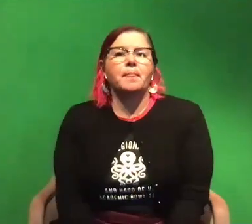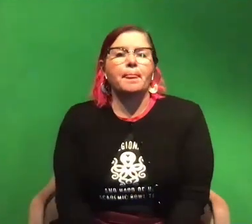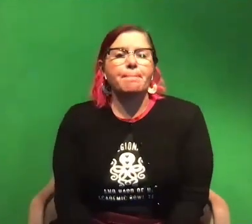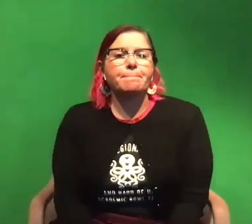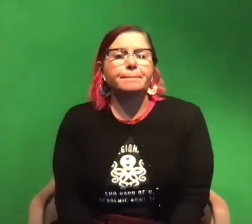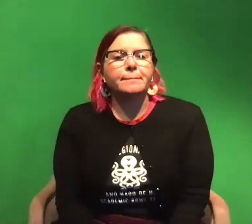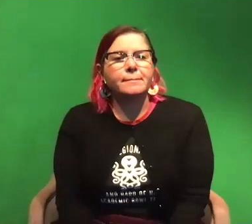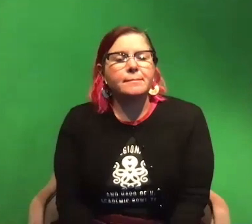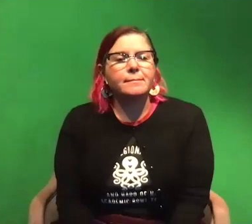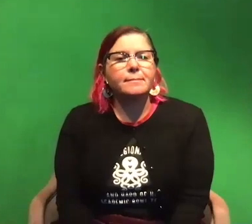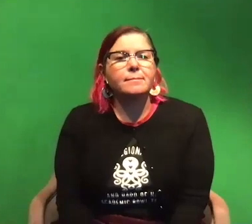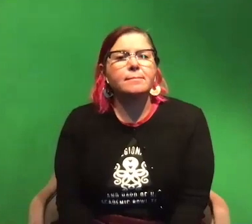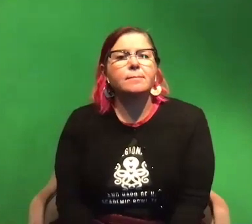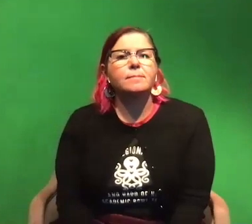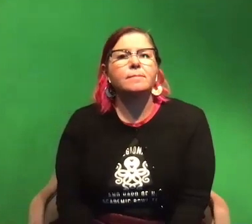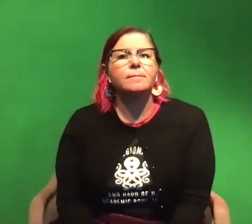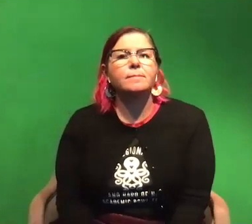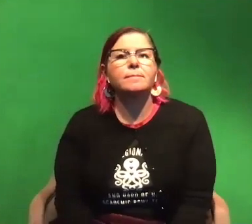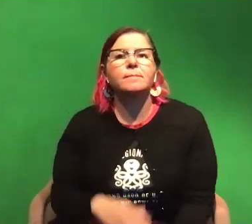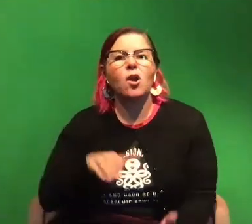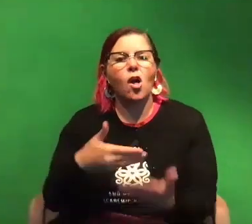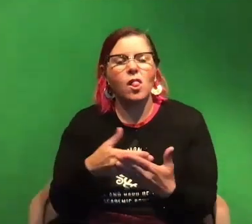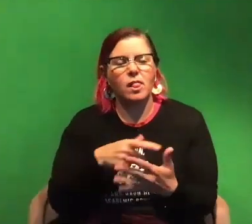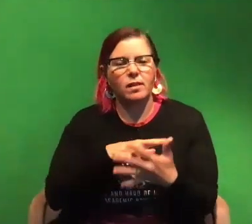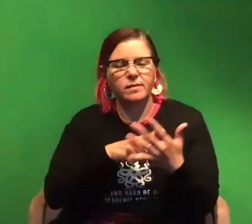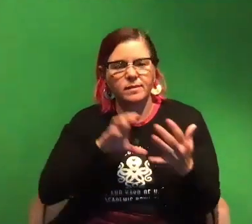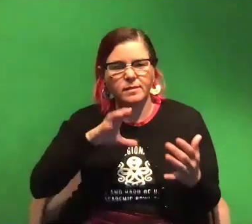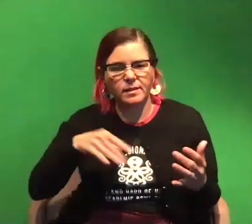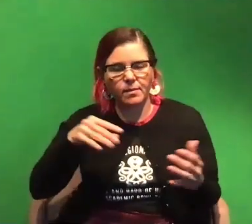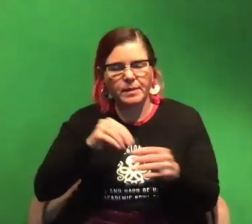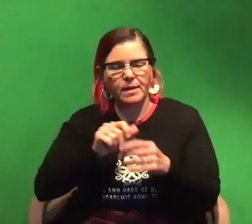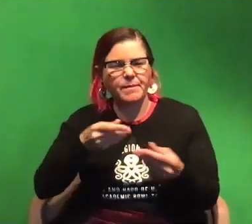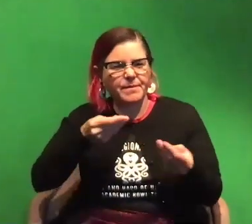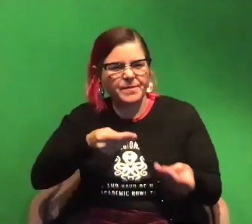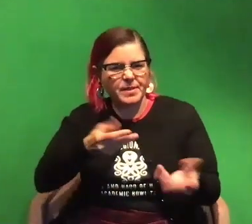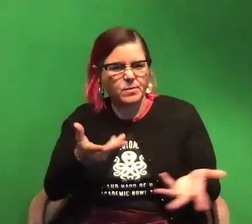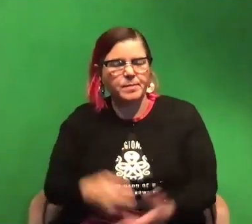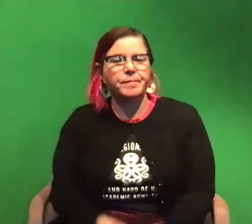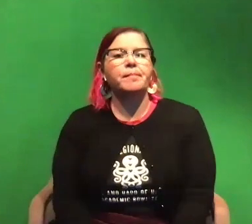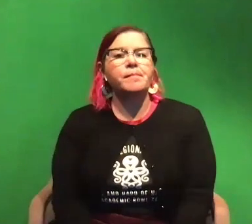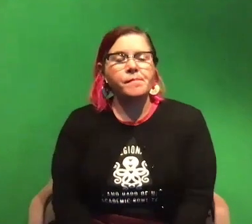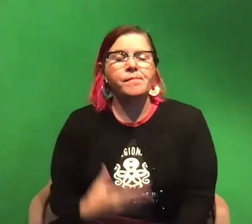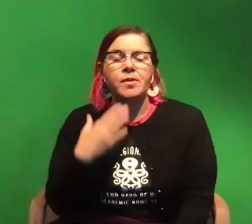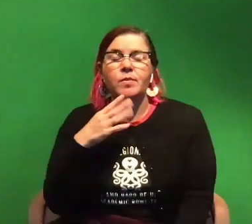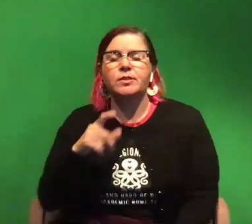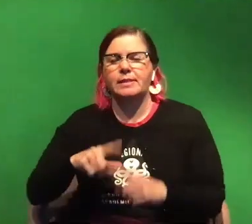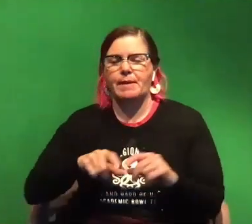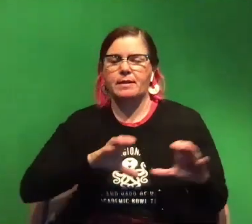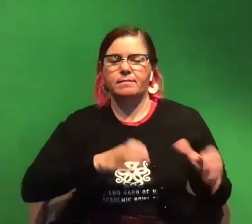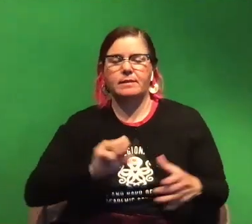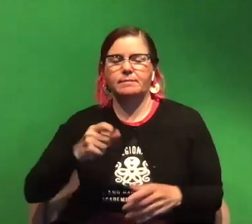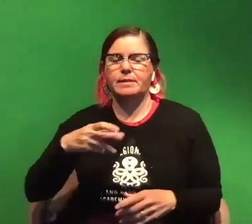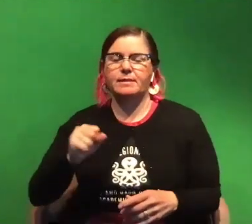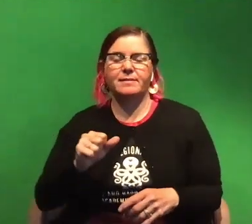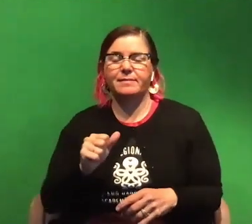right, what do you feed all of your cephalopods in the lab? Good question. So depending on the species, we like to, you know,